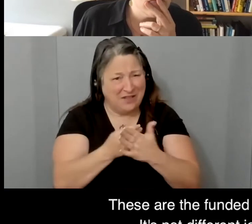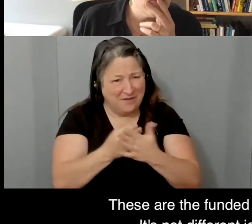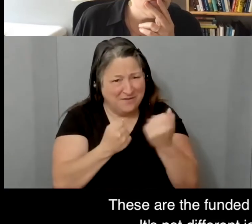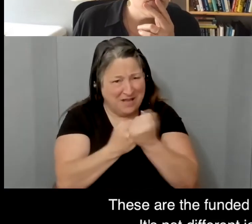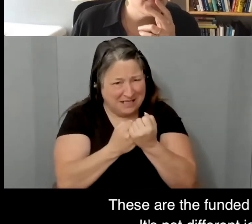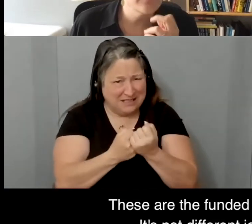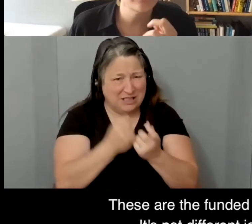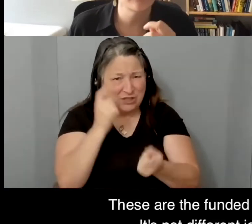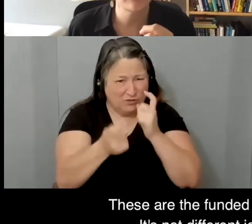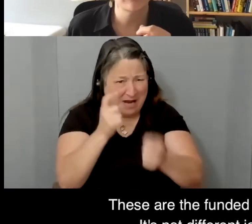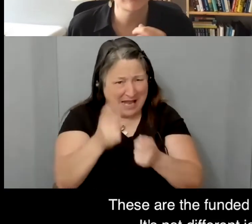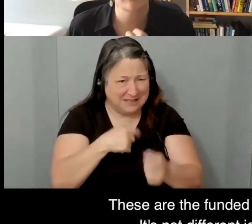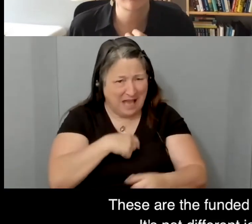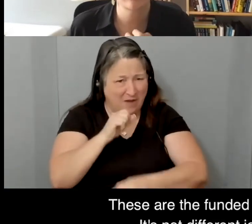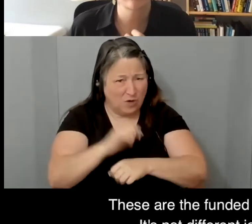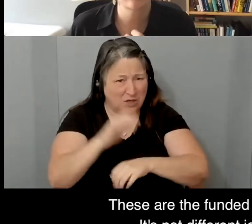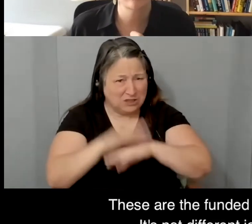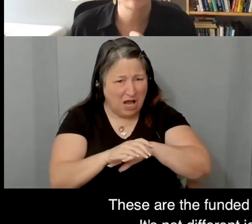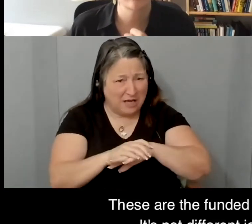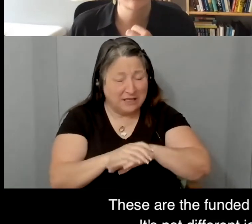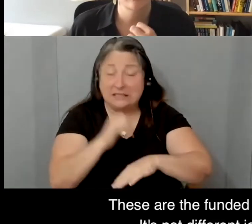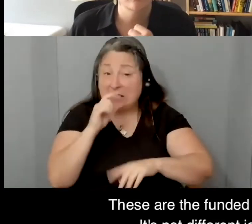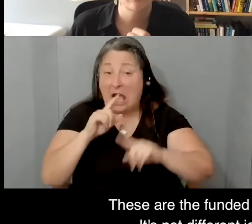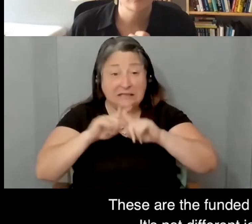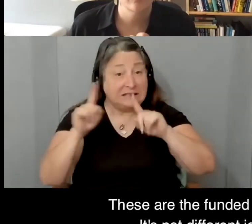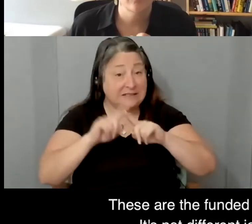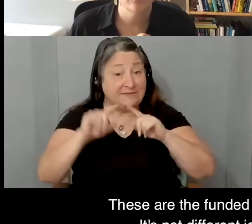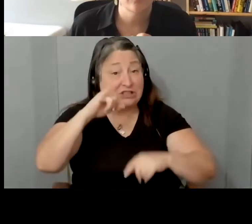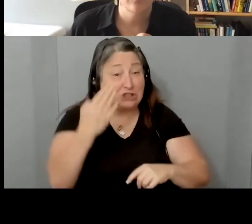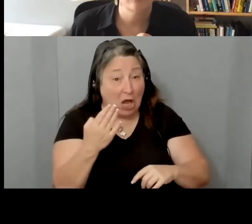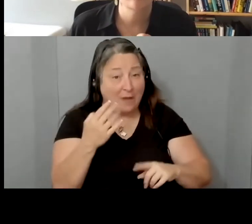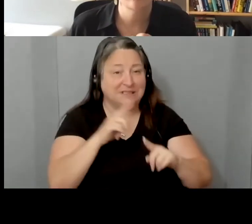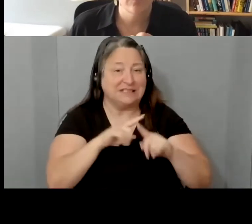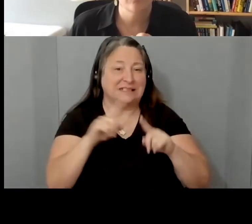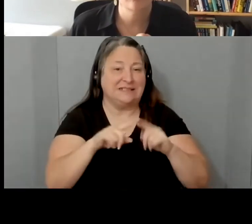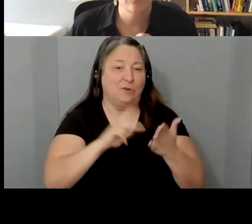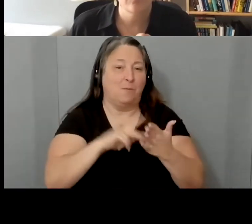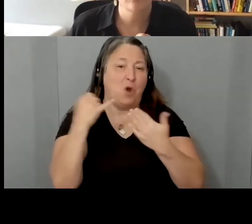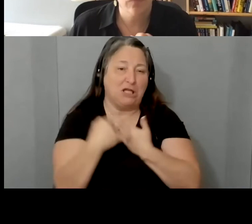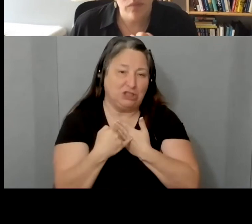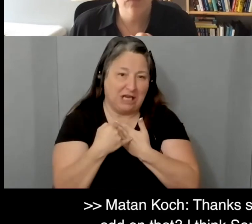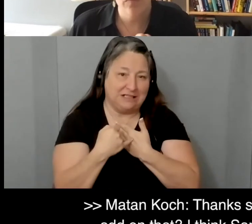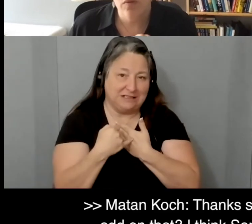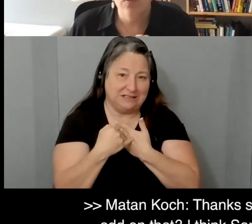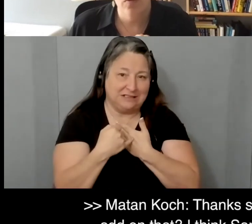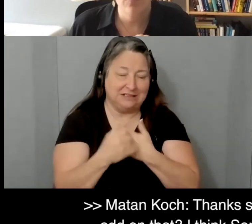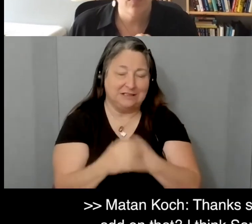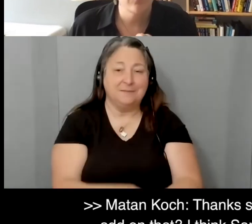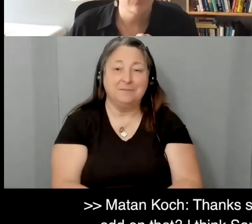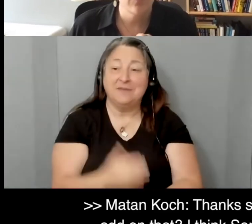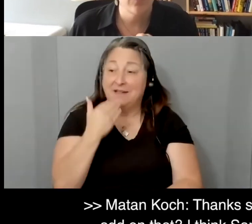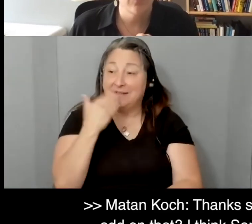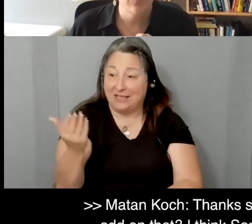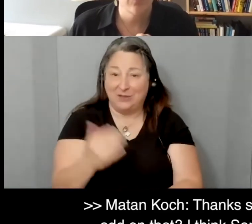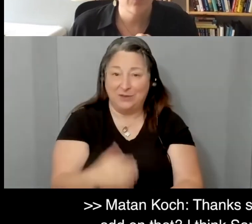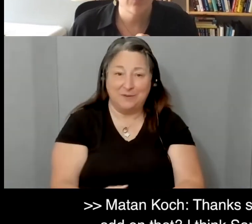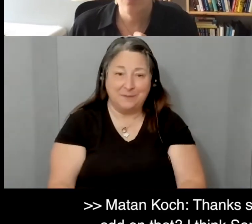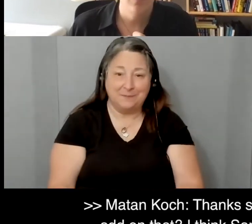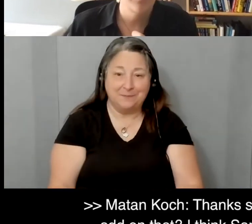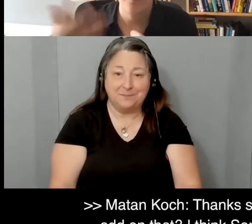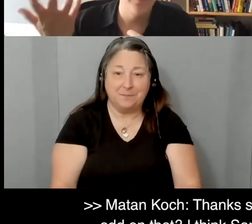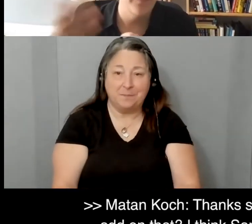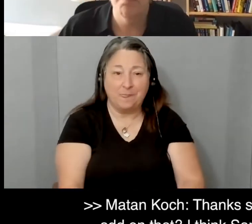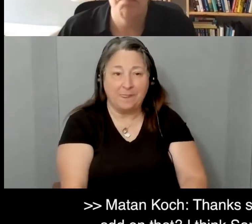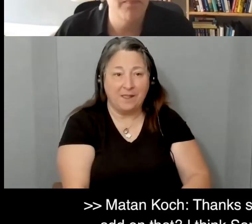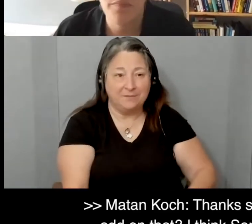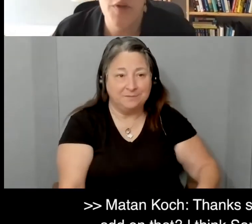on. It's not different jobs, it's different projects. Thanks so much. Gali, is there